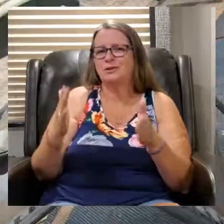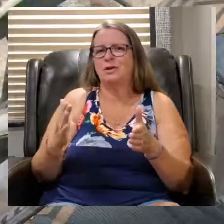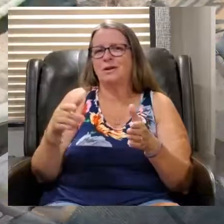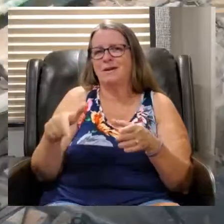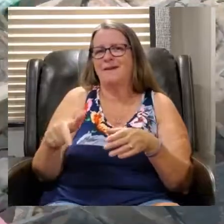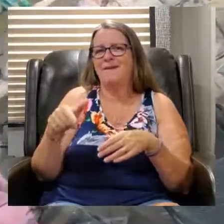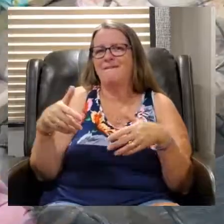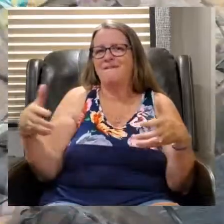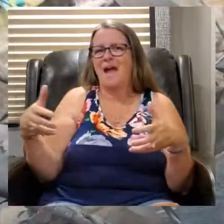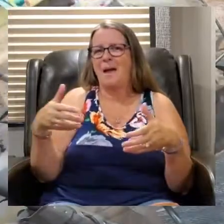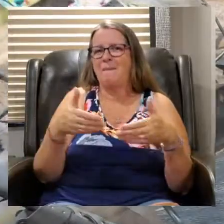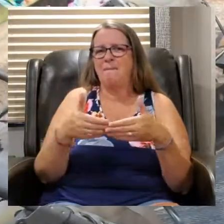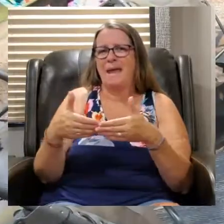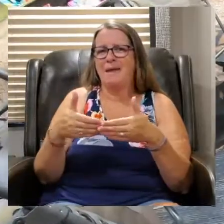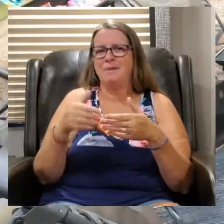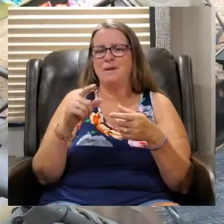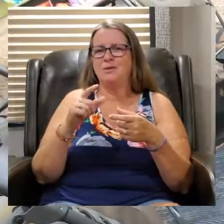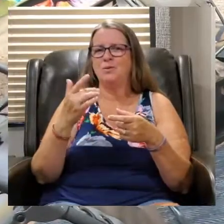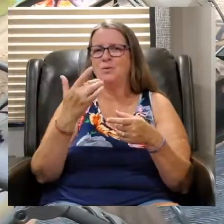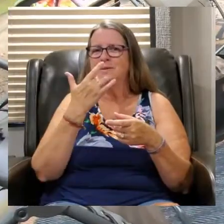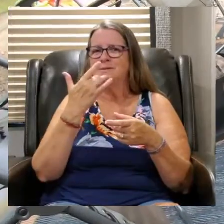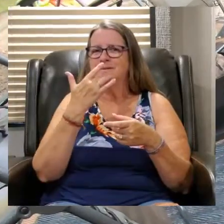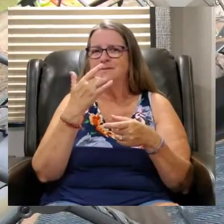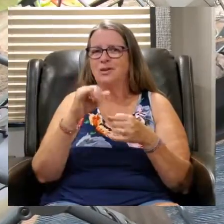baby to test your pasta. That's a little trick.